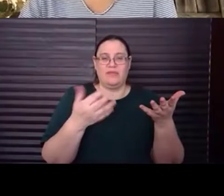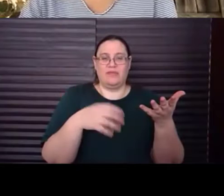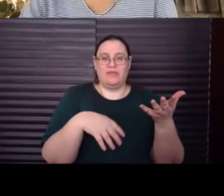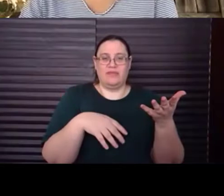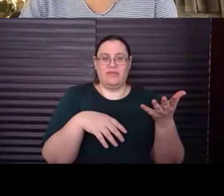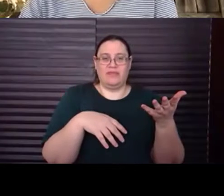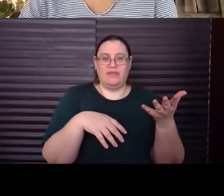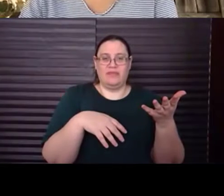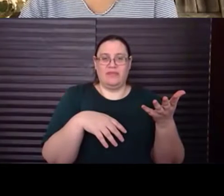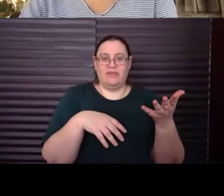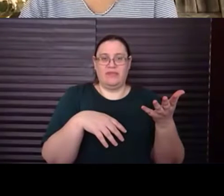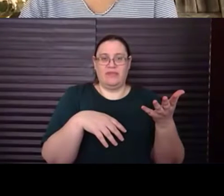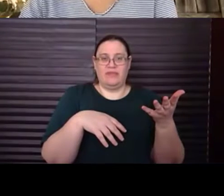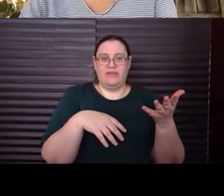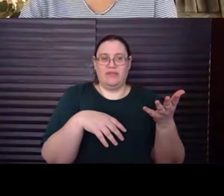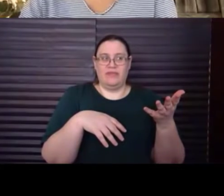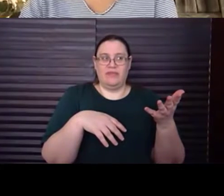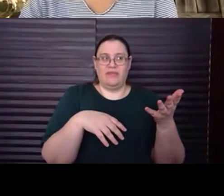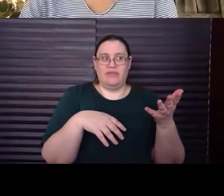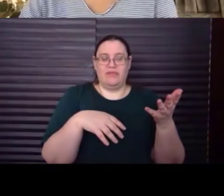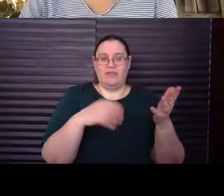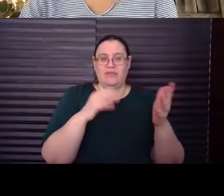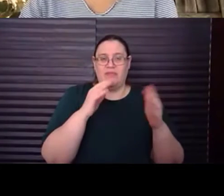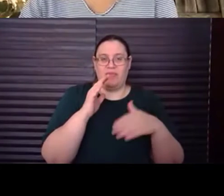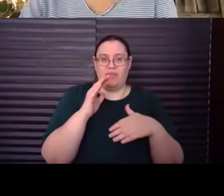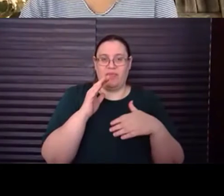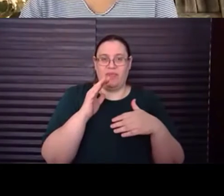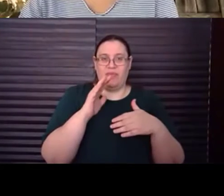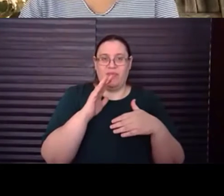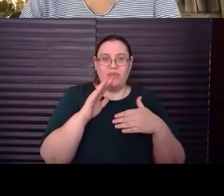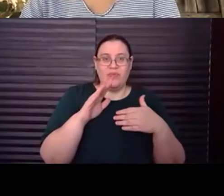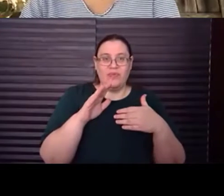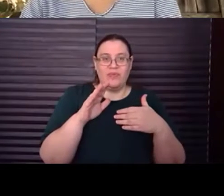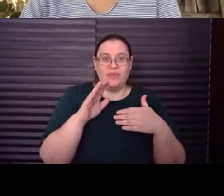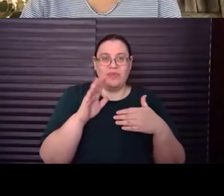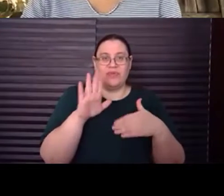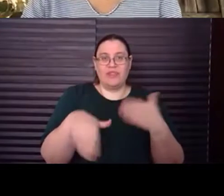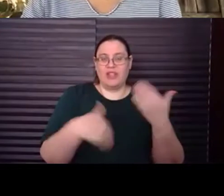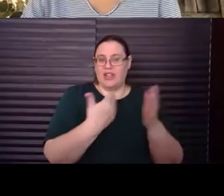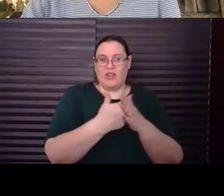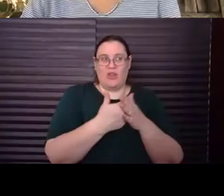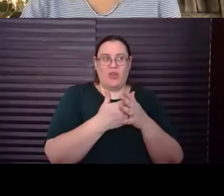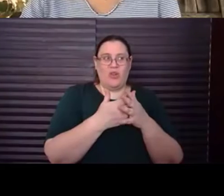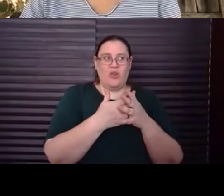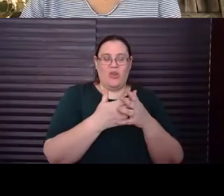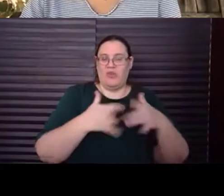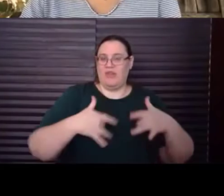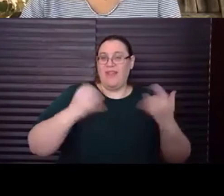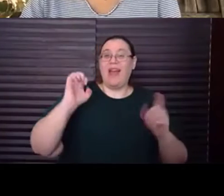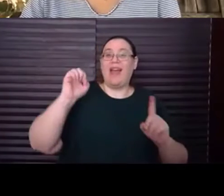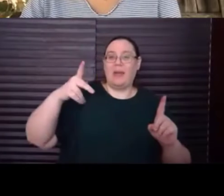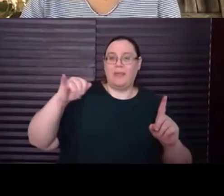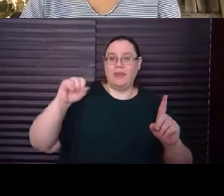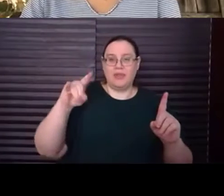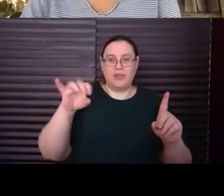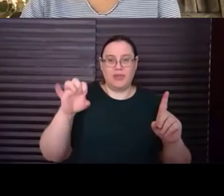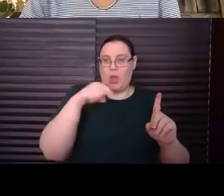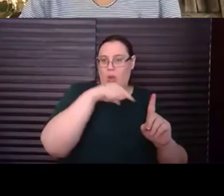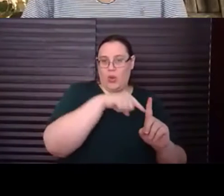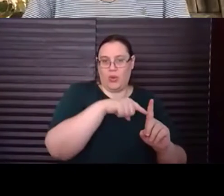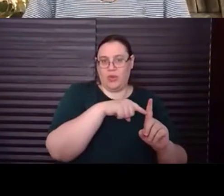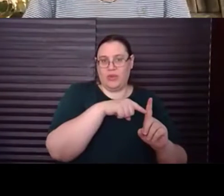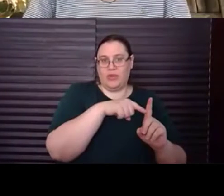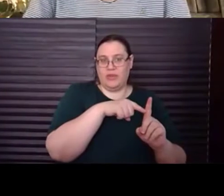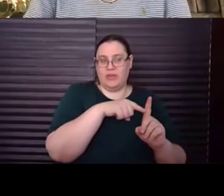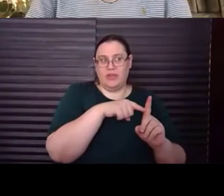People and they all help out and it is so